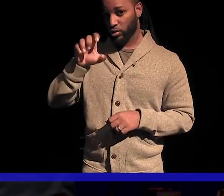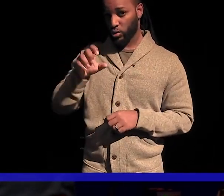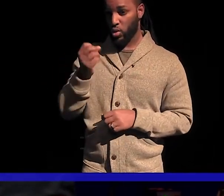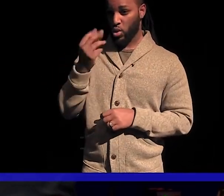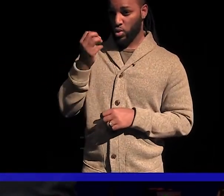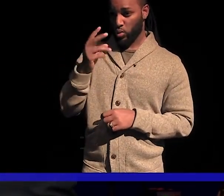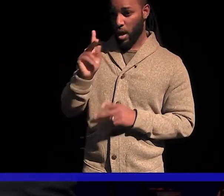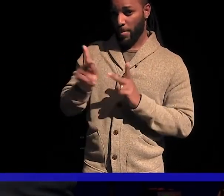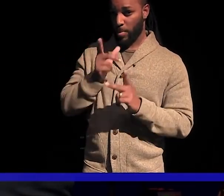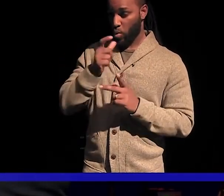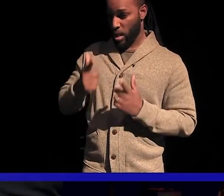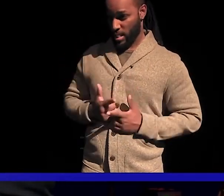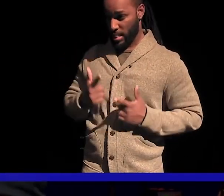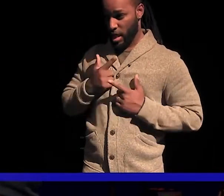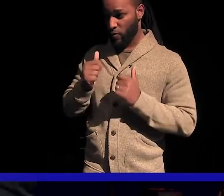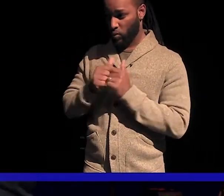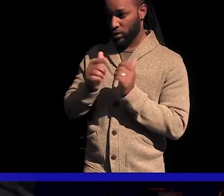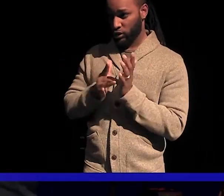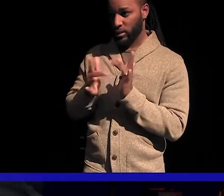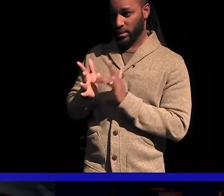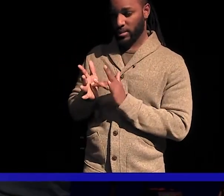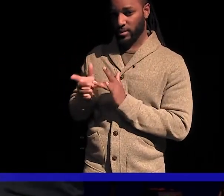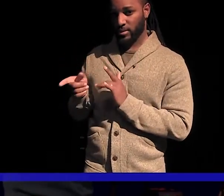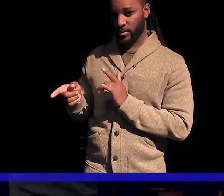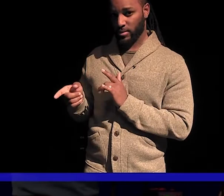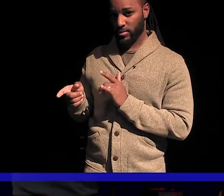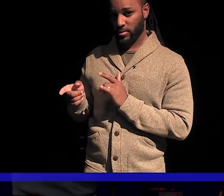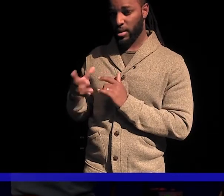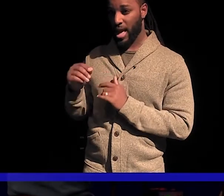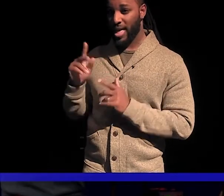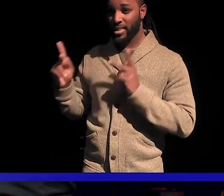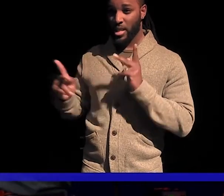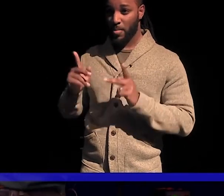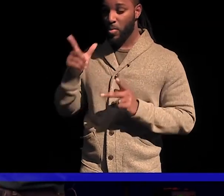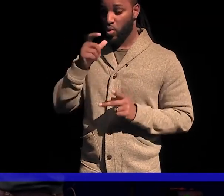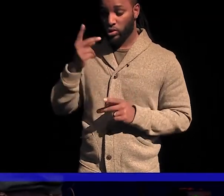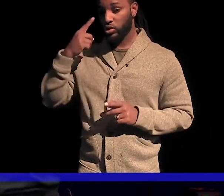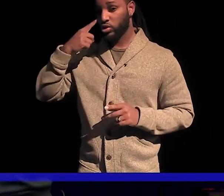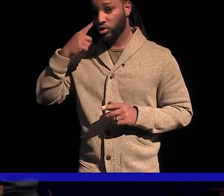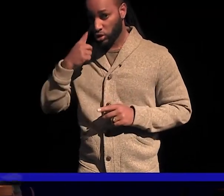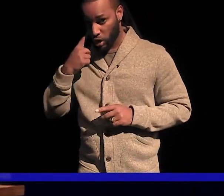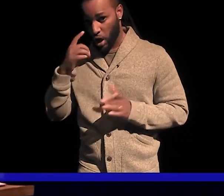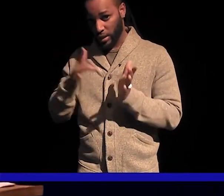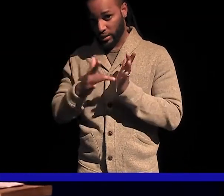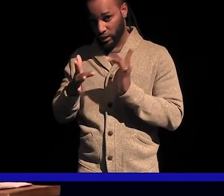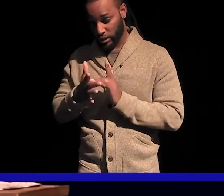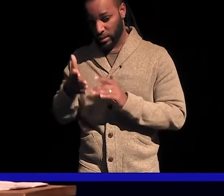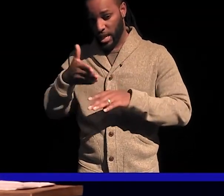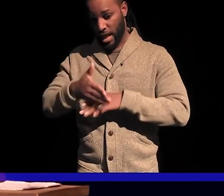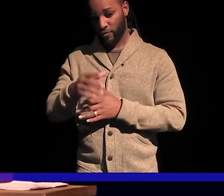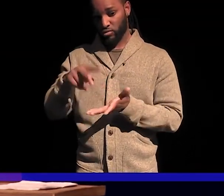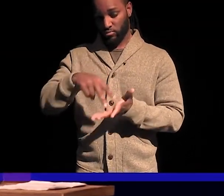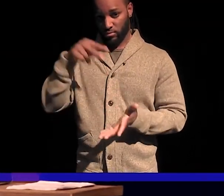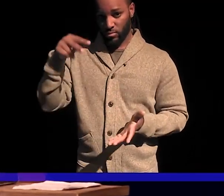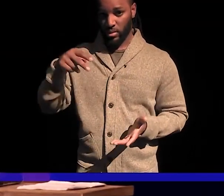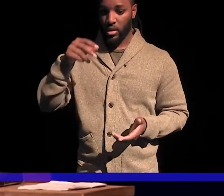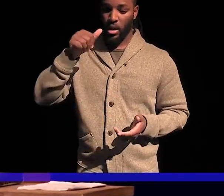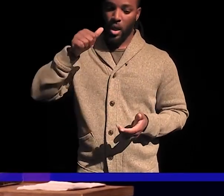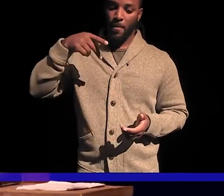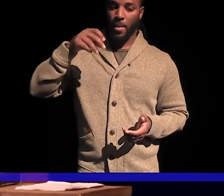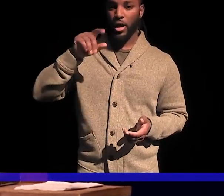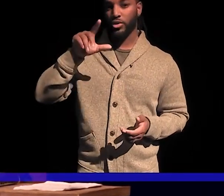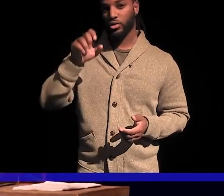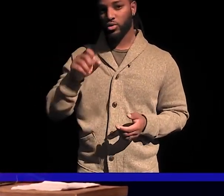that lived with Jesus. And the ones that saw Jesus after his resurrection, the apostle Paul, right? They